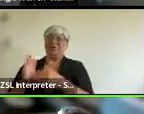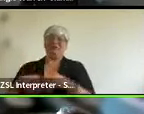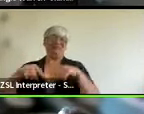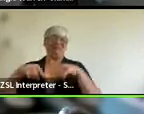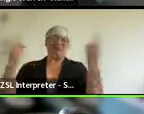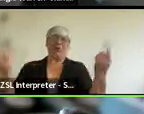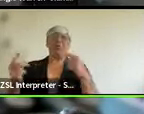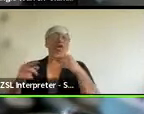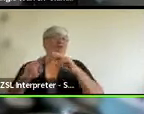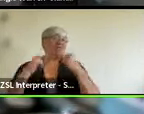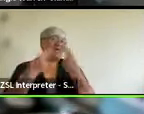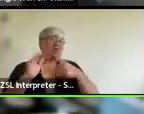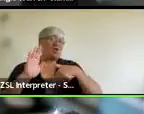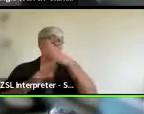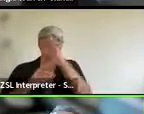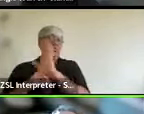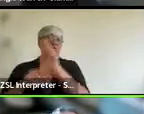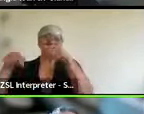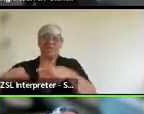movies as a family.